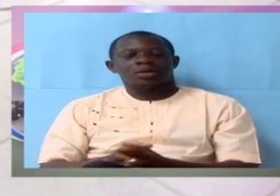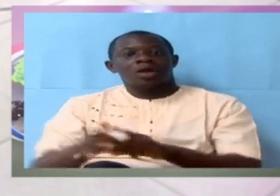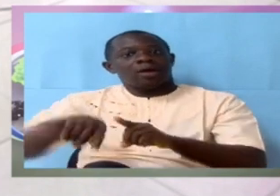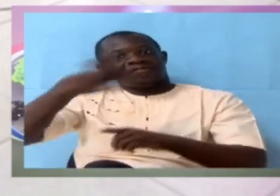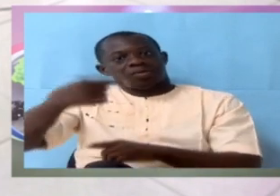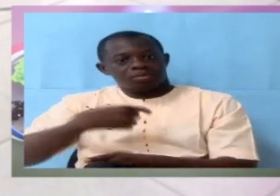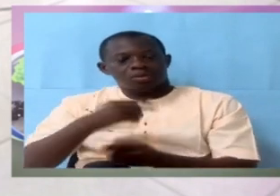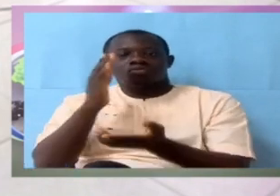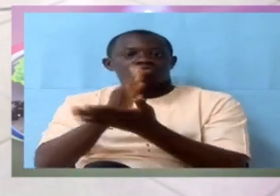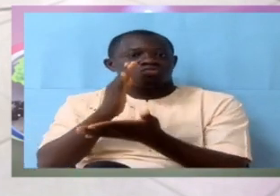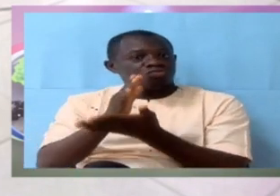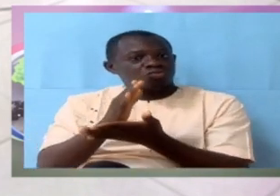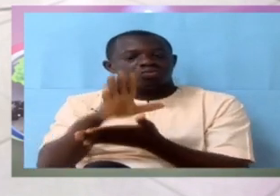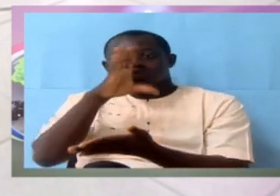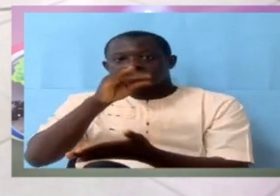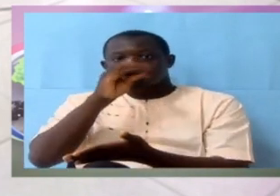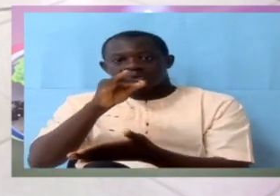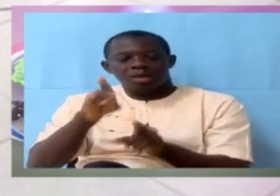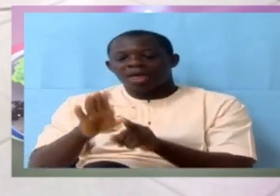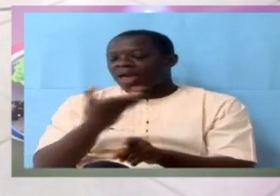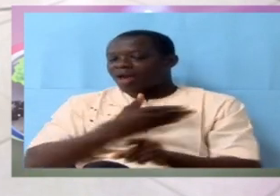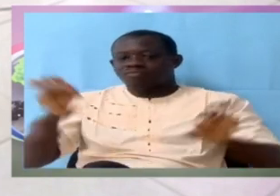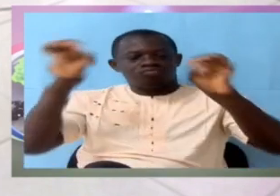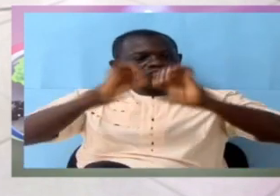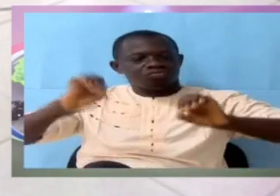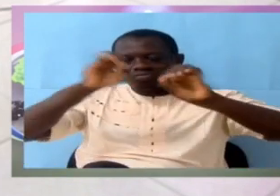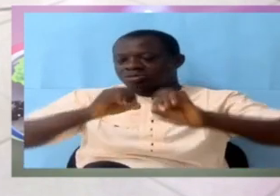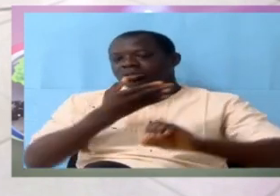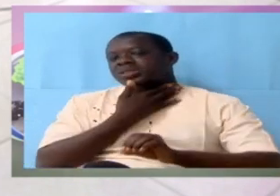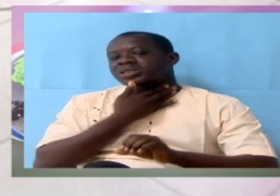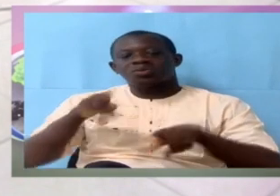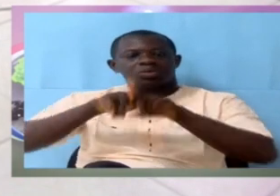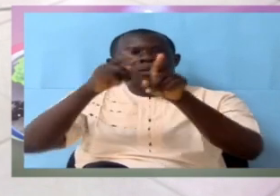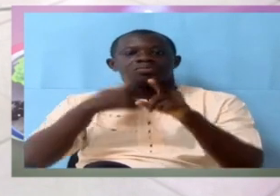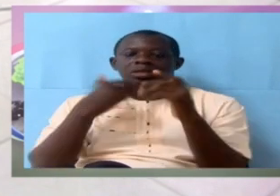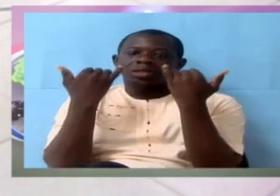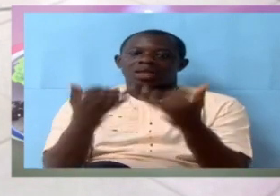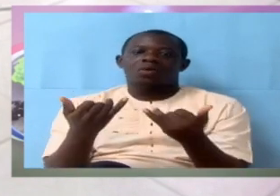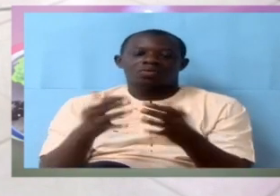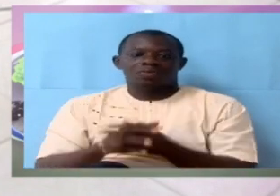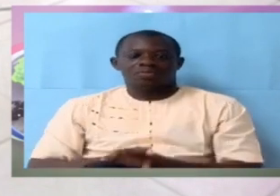As for me, truly speaking, there is nothing which is easy with me now.